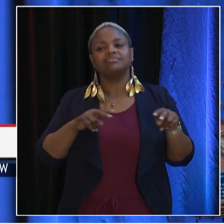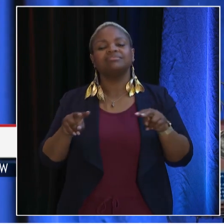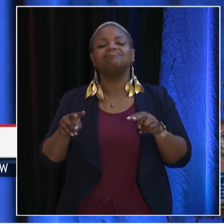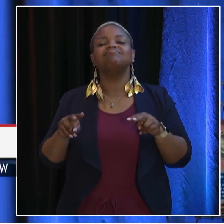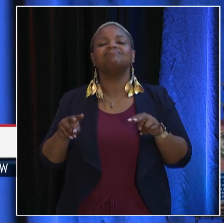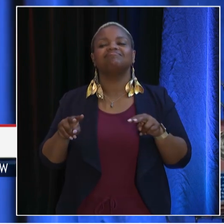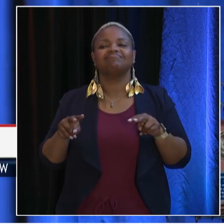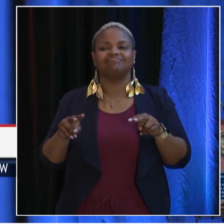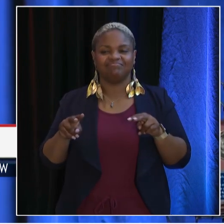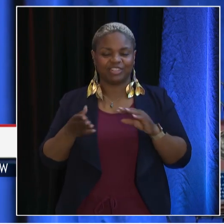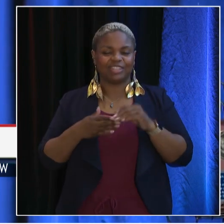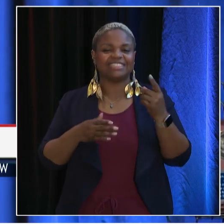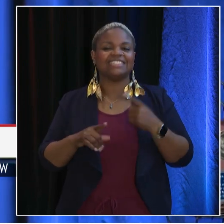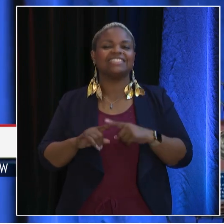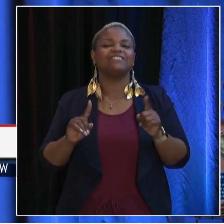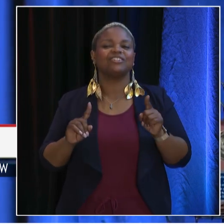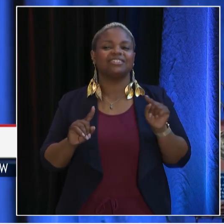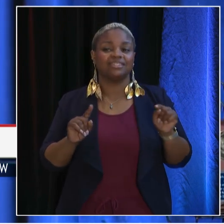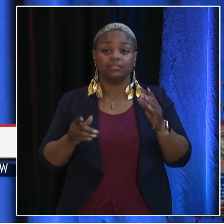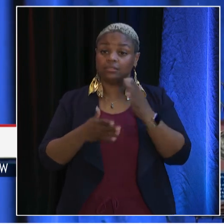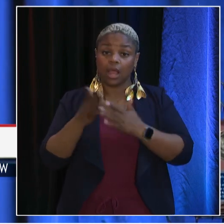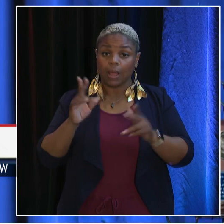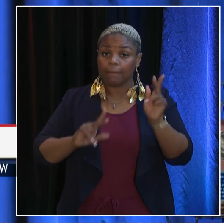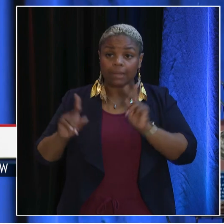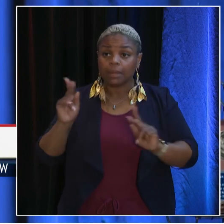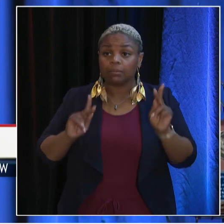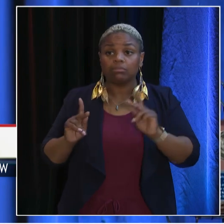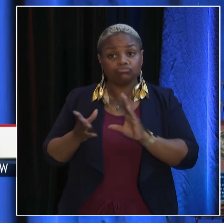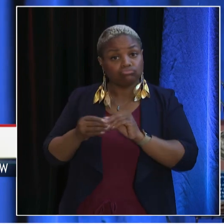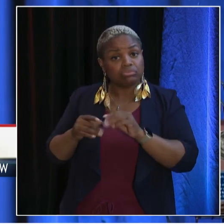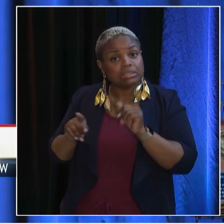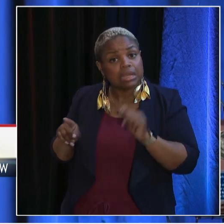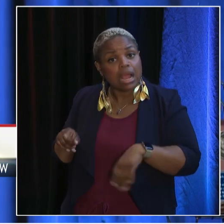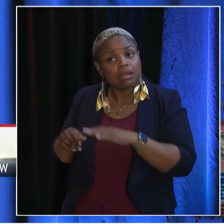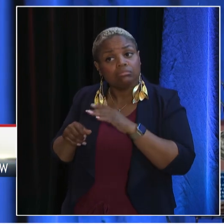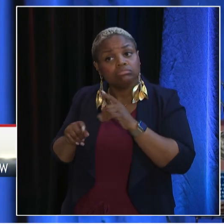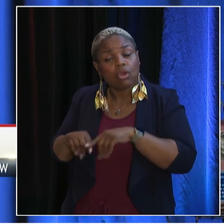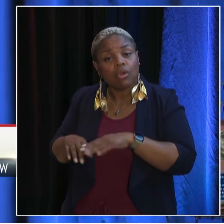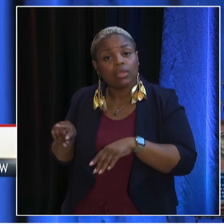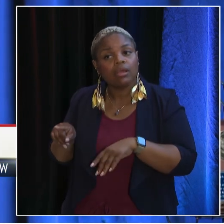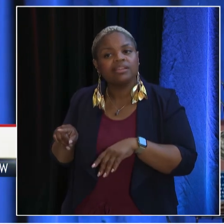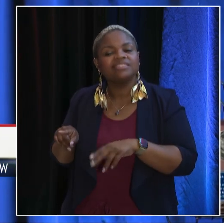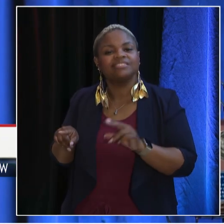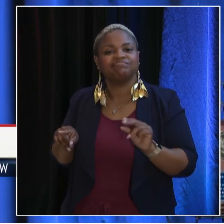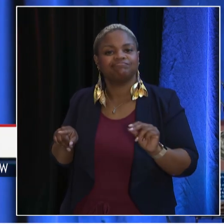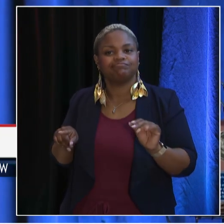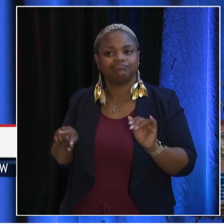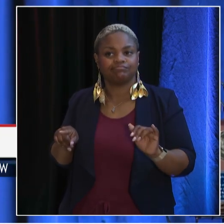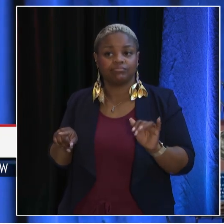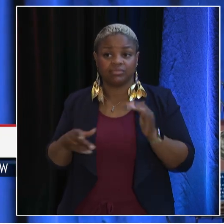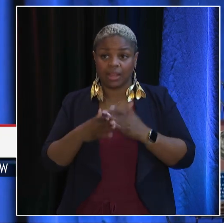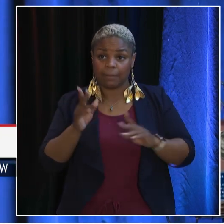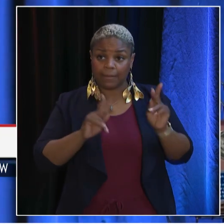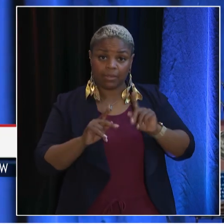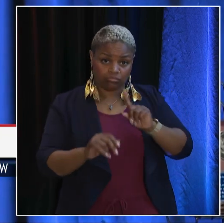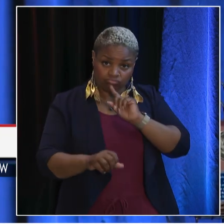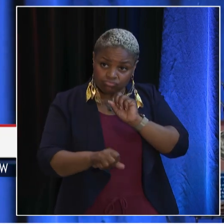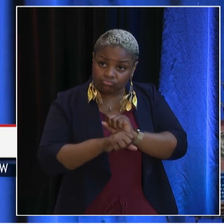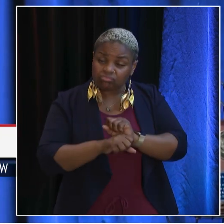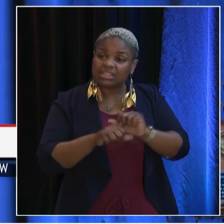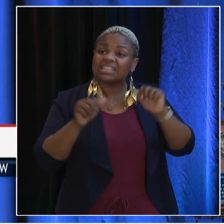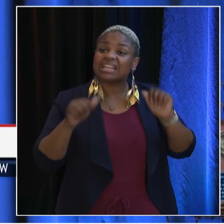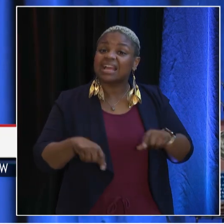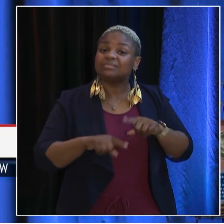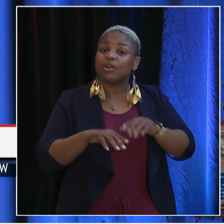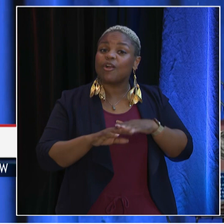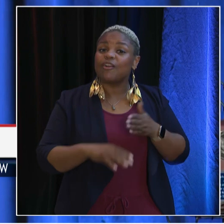on and the people who say you can count on them. And Pat Elwood is someone you can